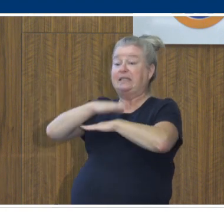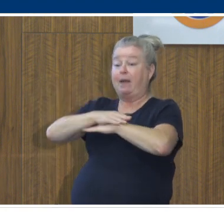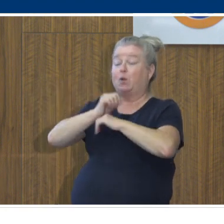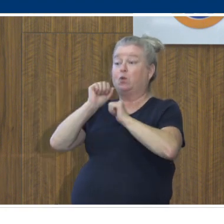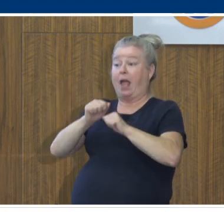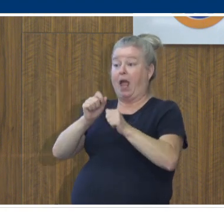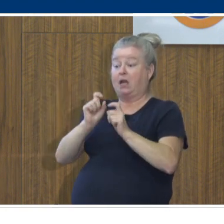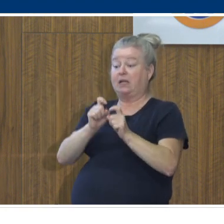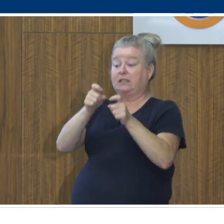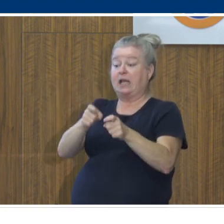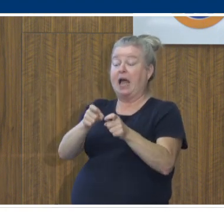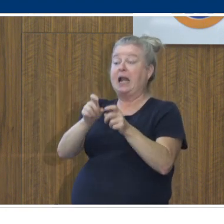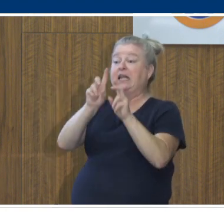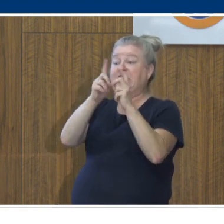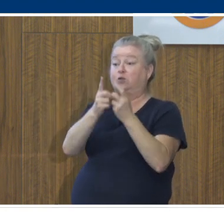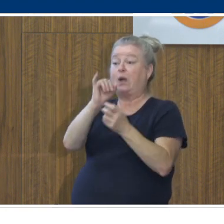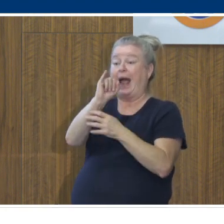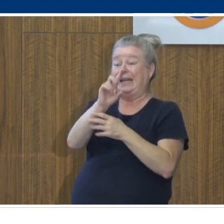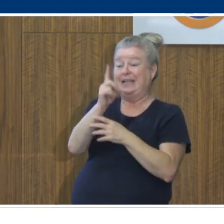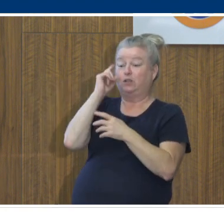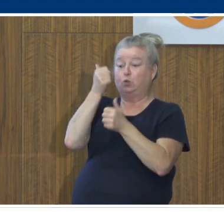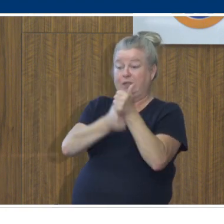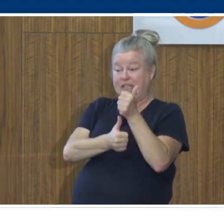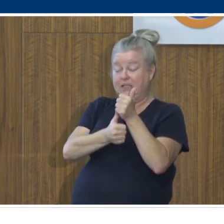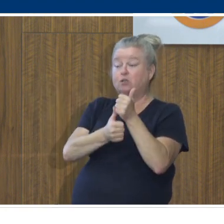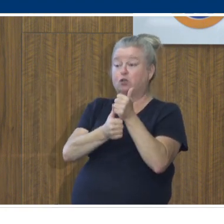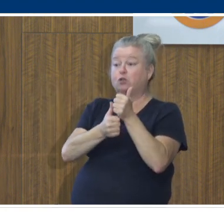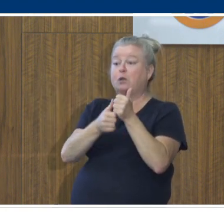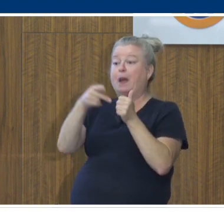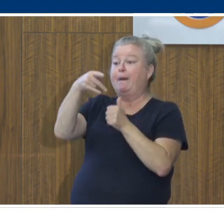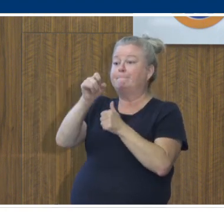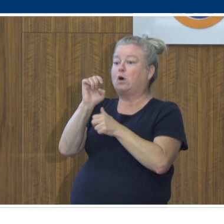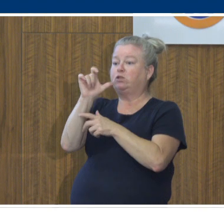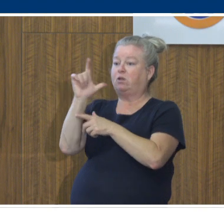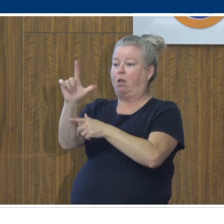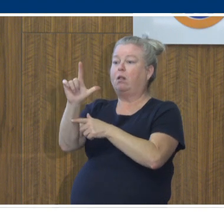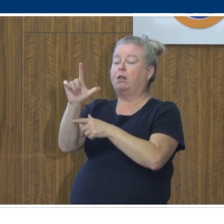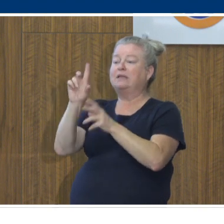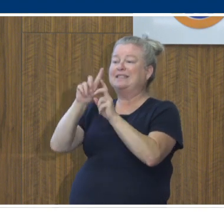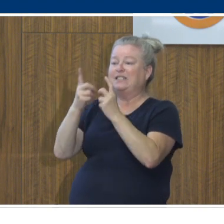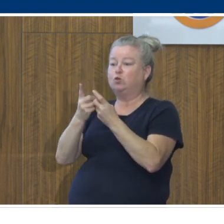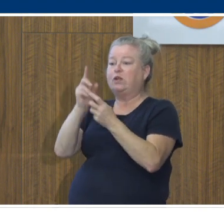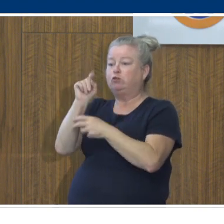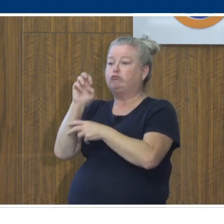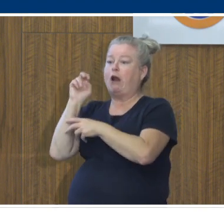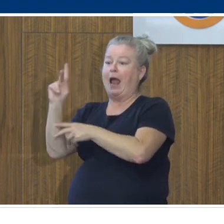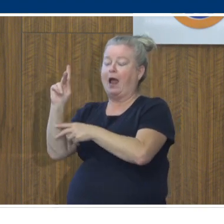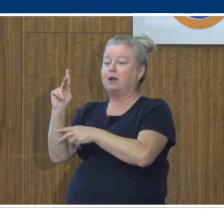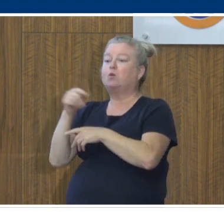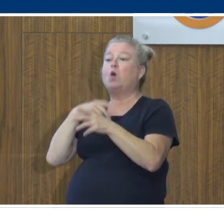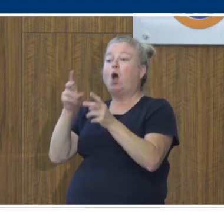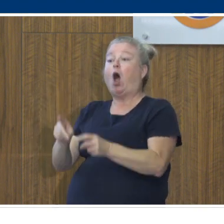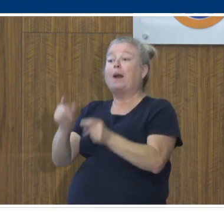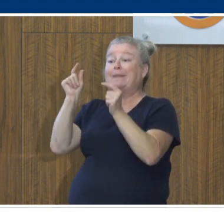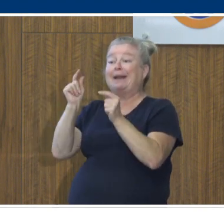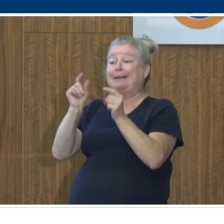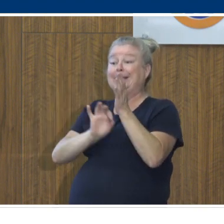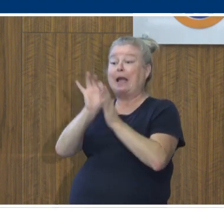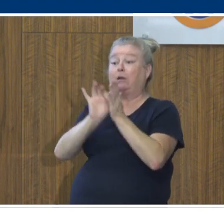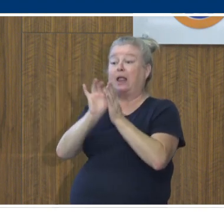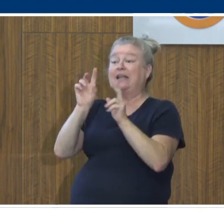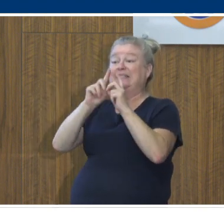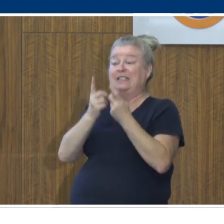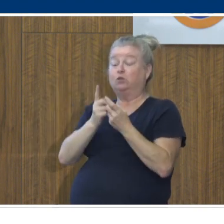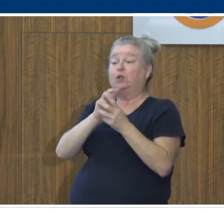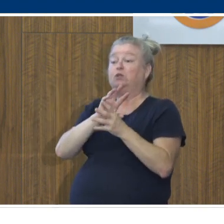district ID to each of the partial census tracts, and a spreadsheet that will automatically calculate the district totals, percent